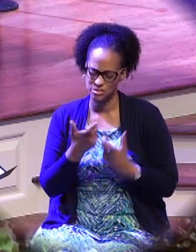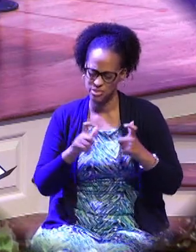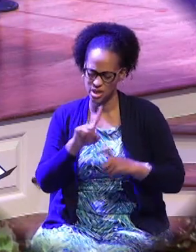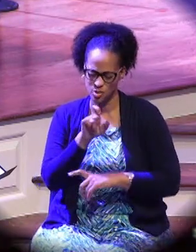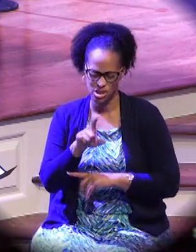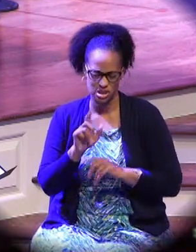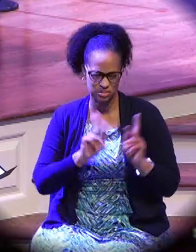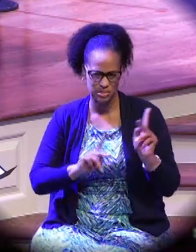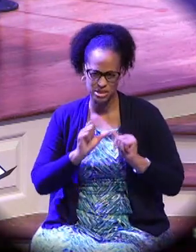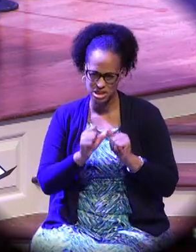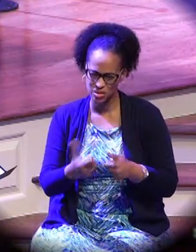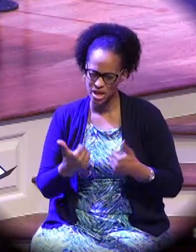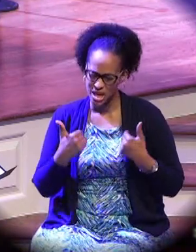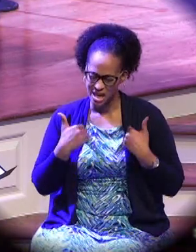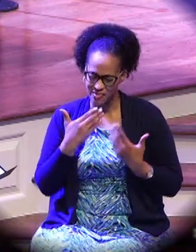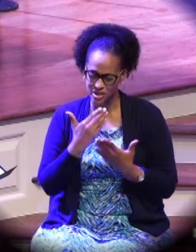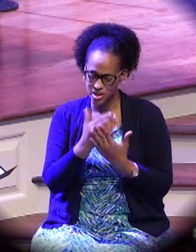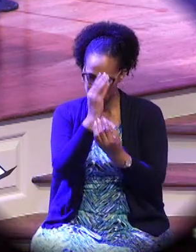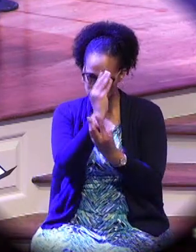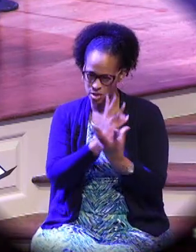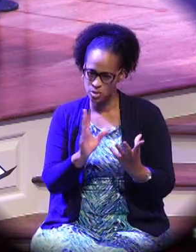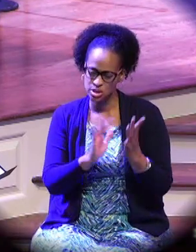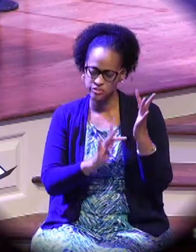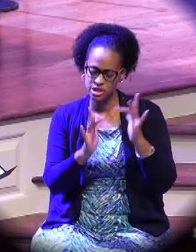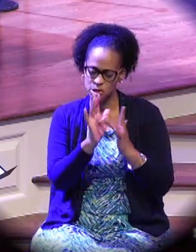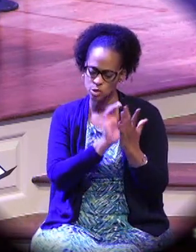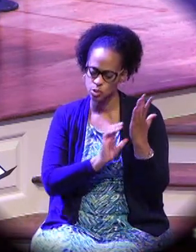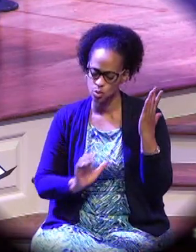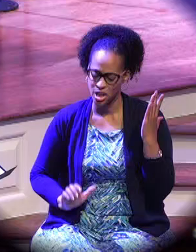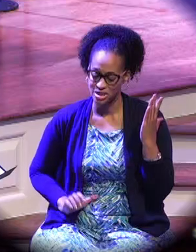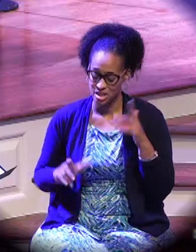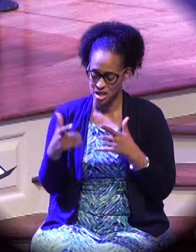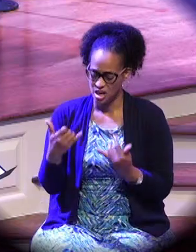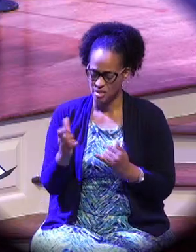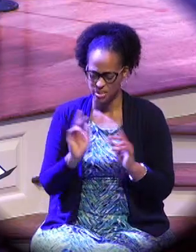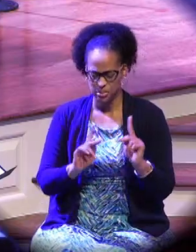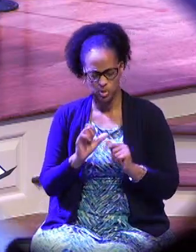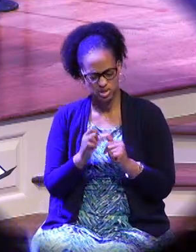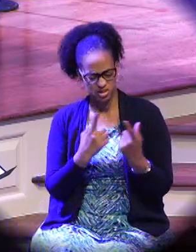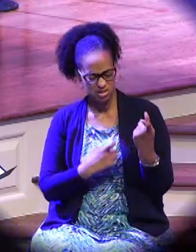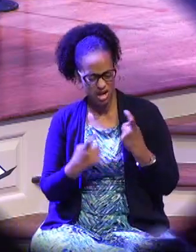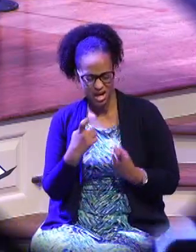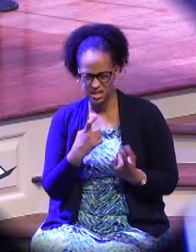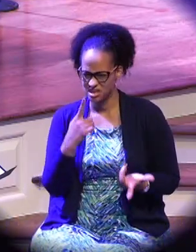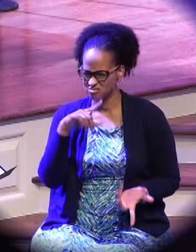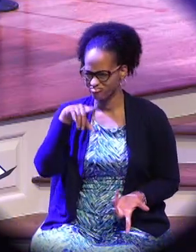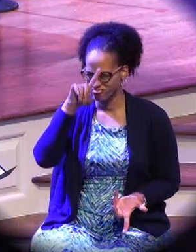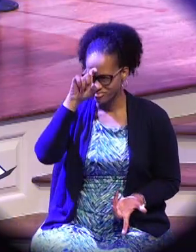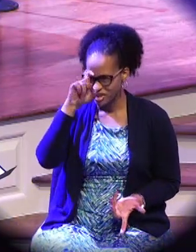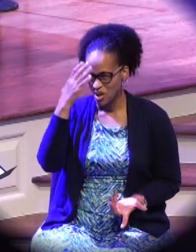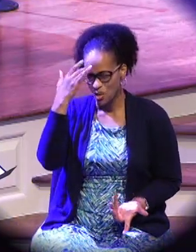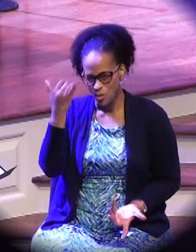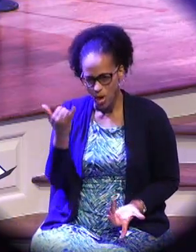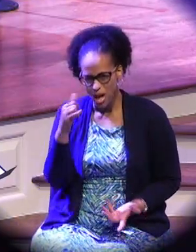still have about the good news of Jesus Christ. To this very day, people still ask and question, why is it that Jesus had